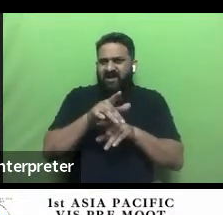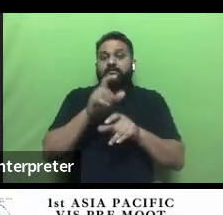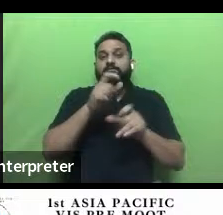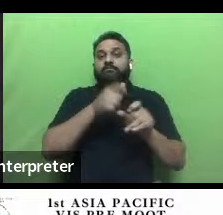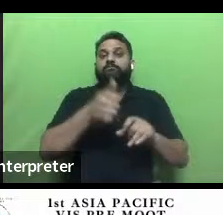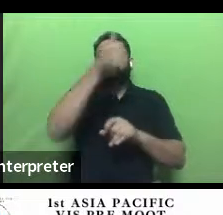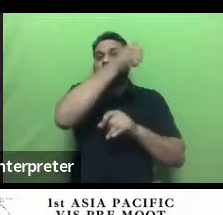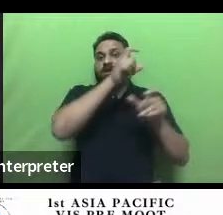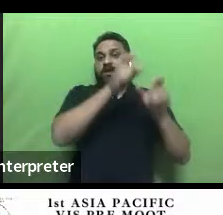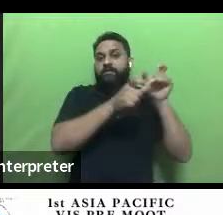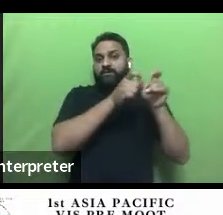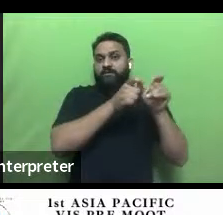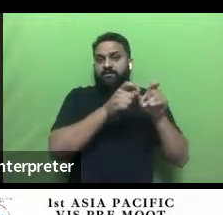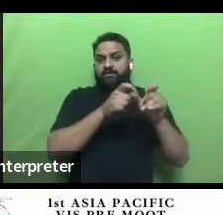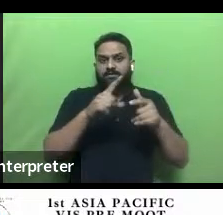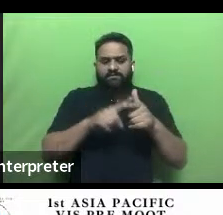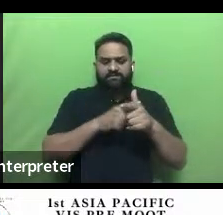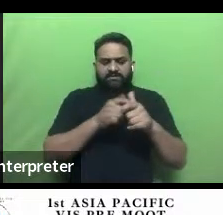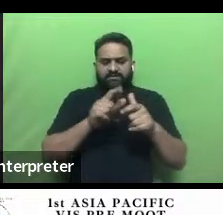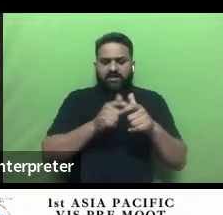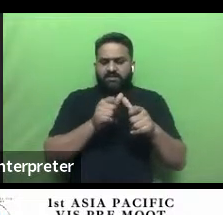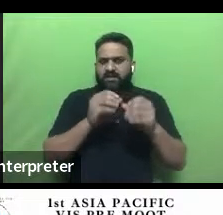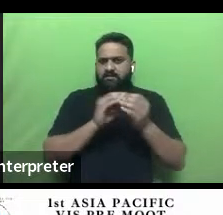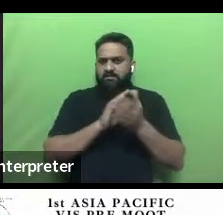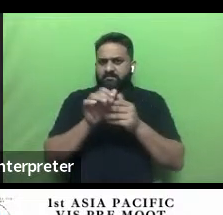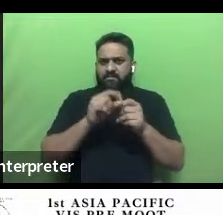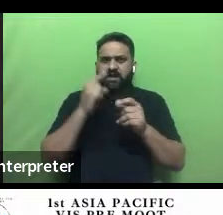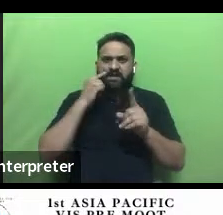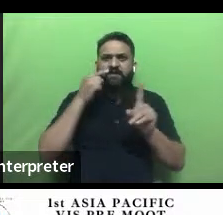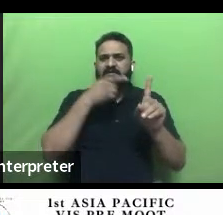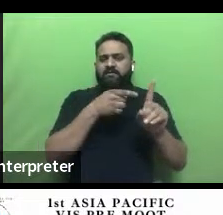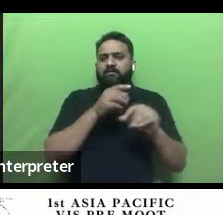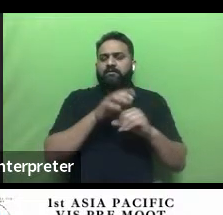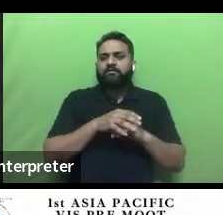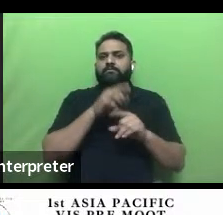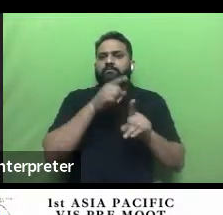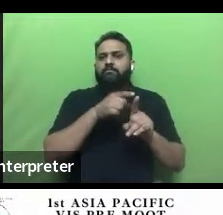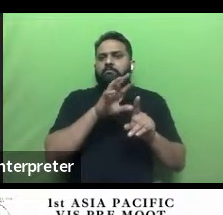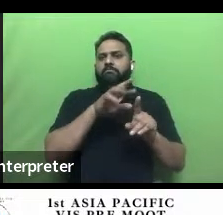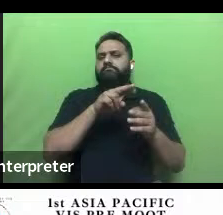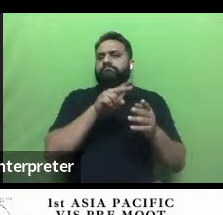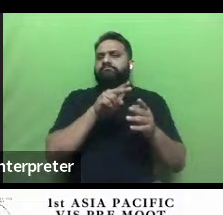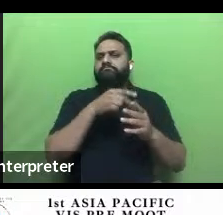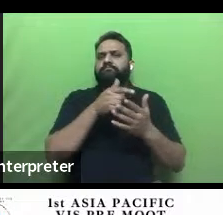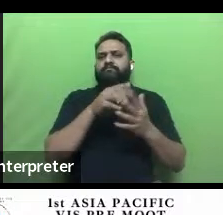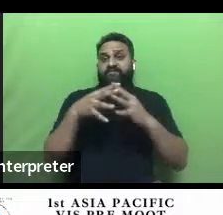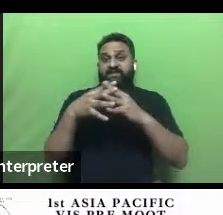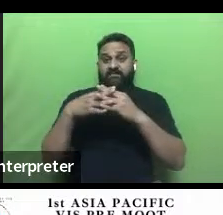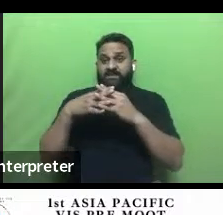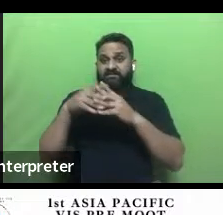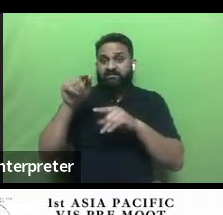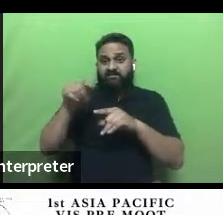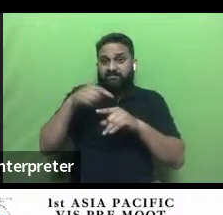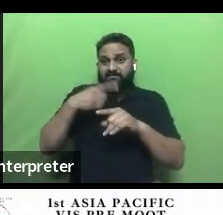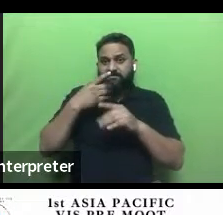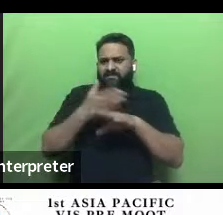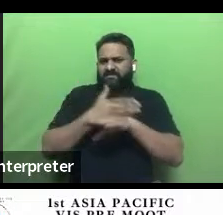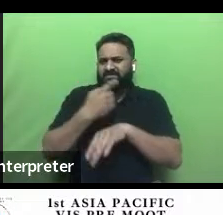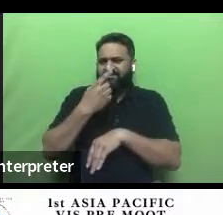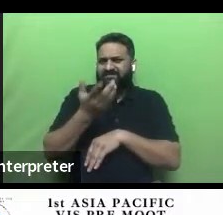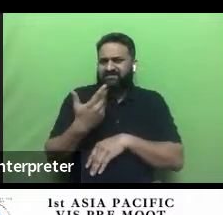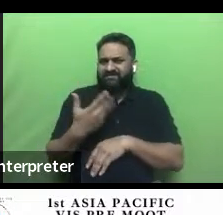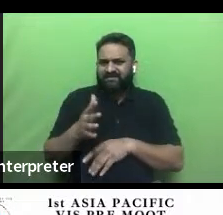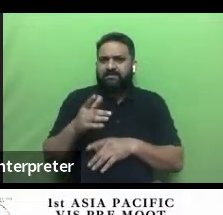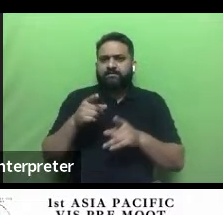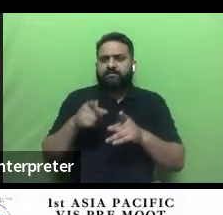of Jar Jar Biofuel. And this has been held particularly in the American case that I mentioned previously, the Omaha